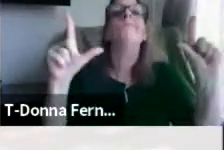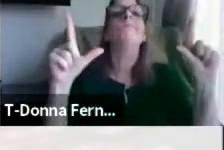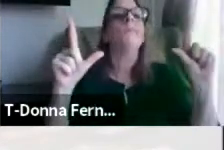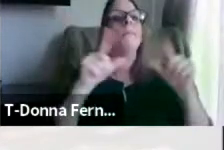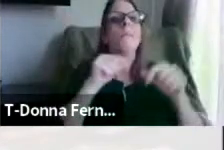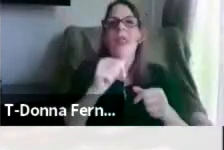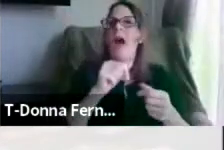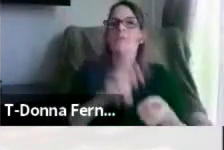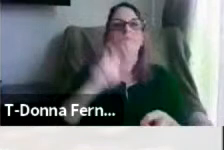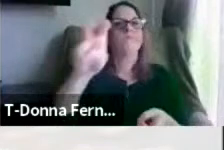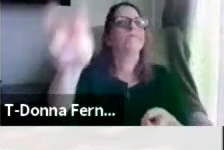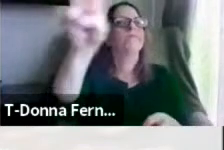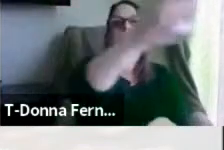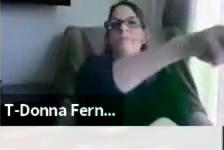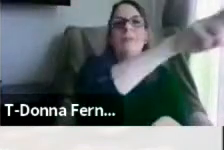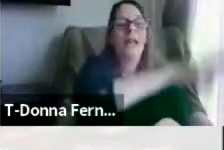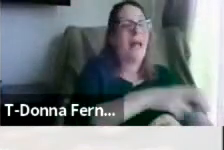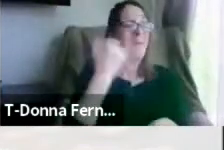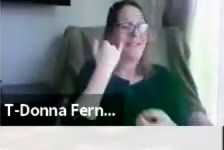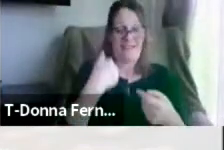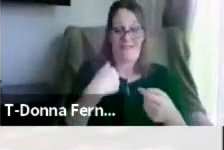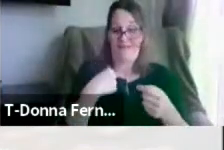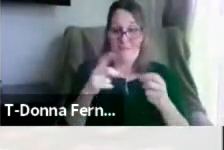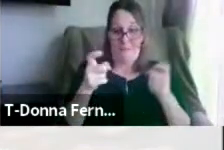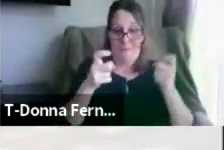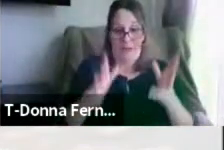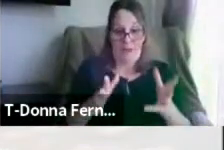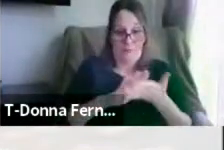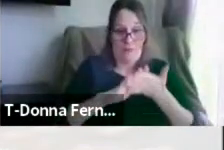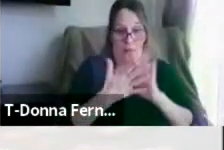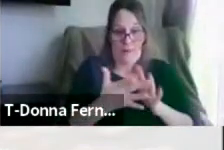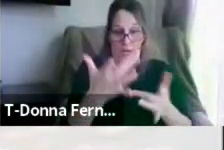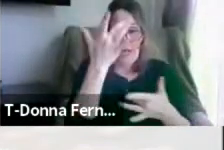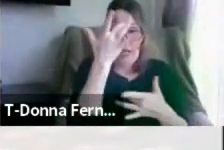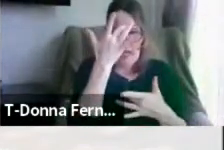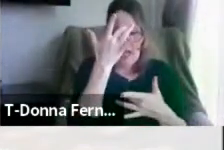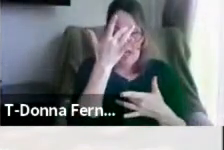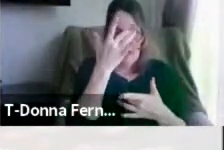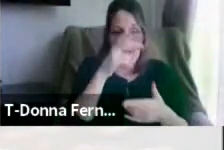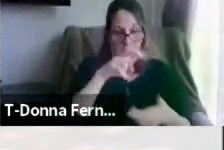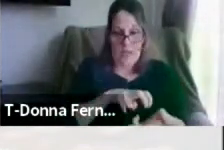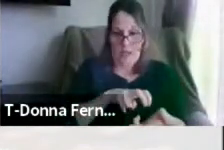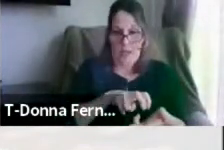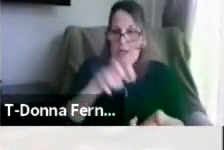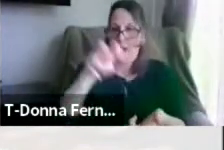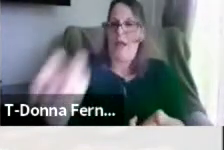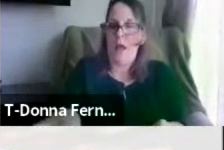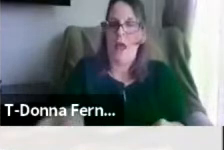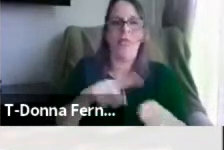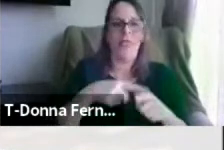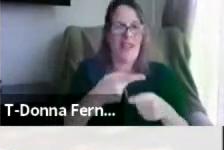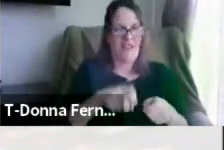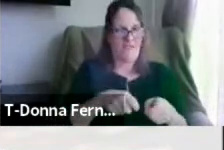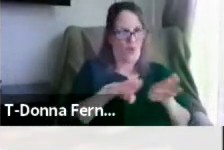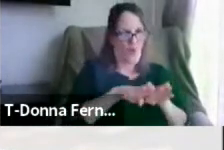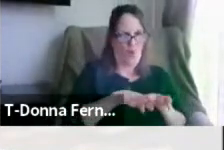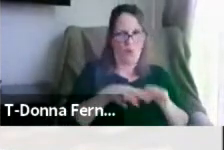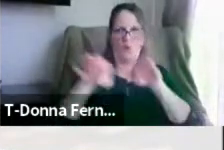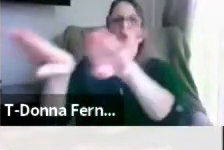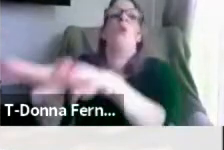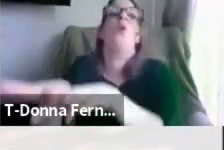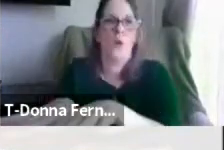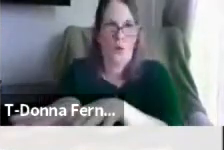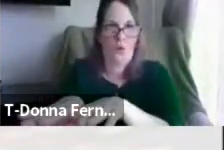those facilities. Because if one of those managers falls ill and they're in between your facilities, you'll have to close those facilities to allow